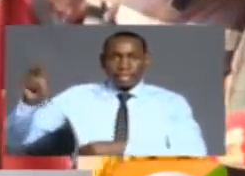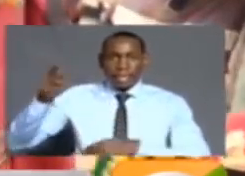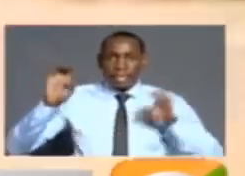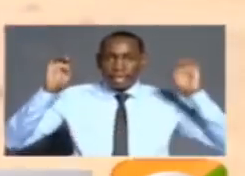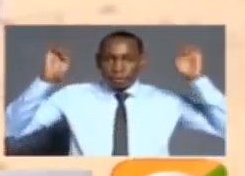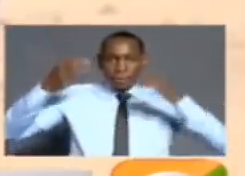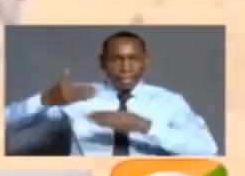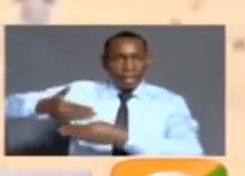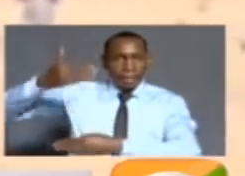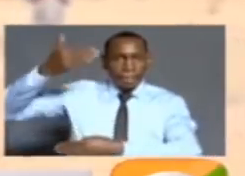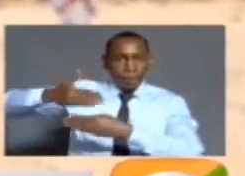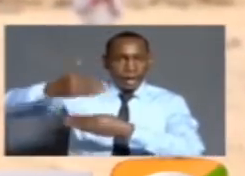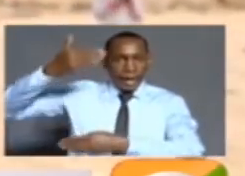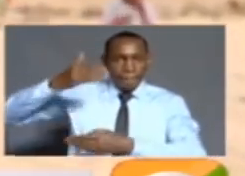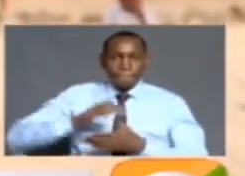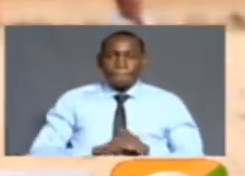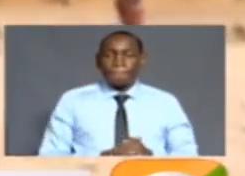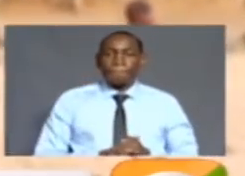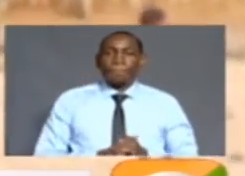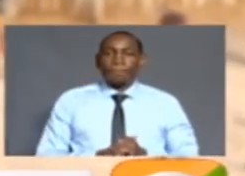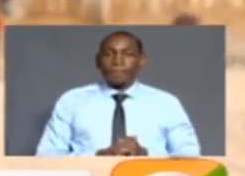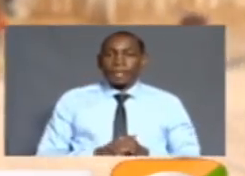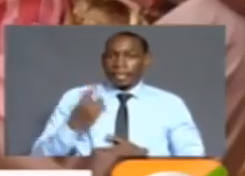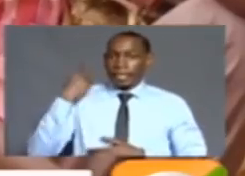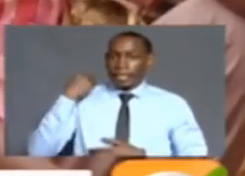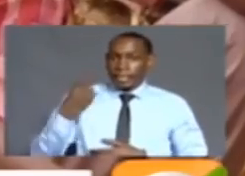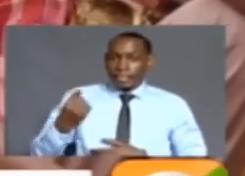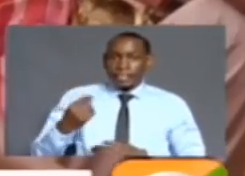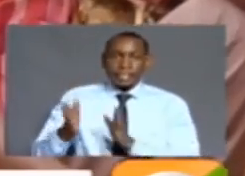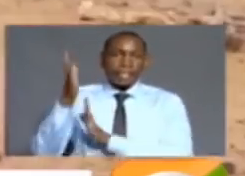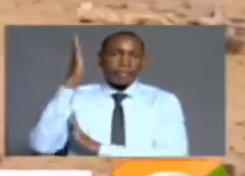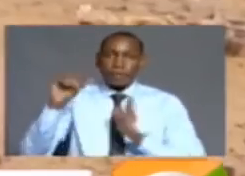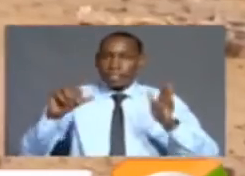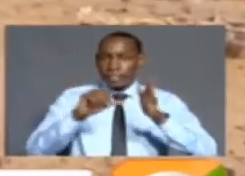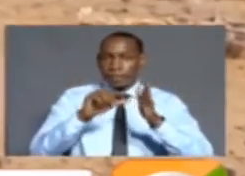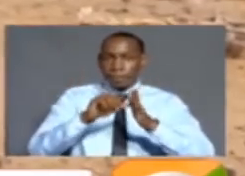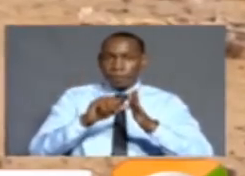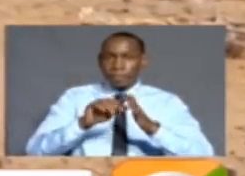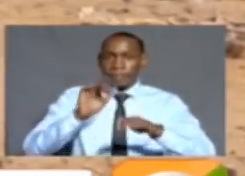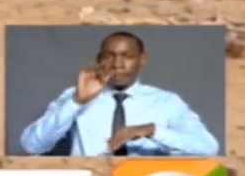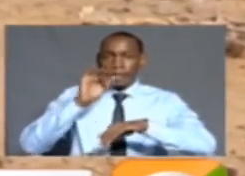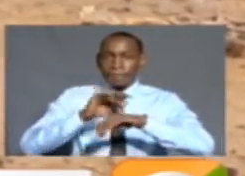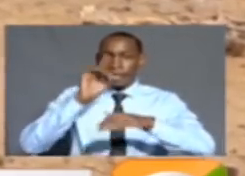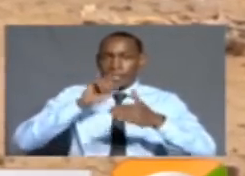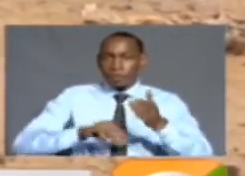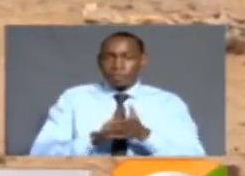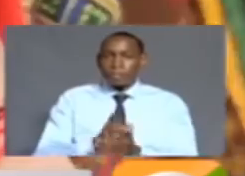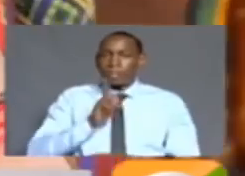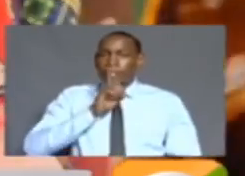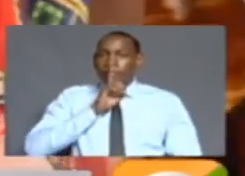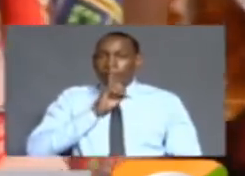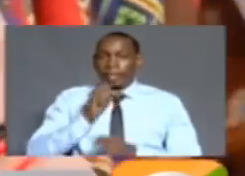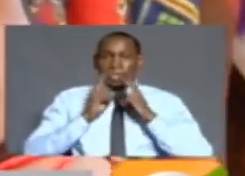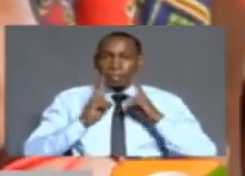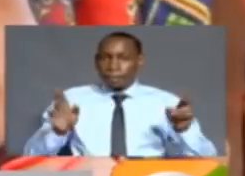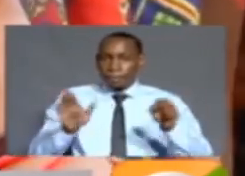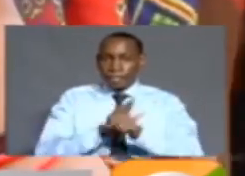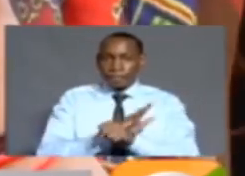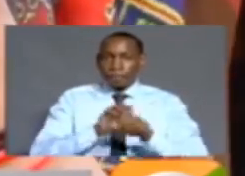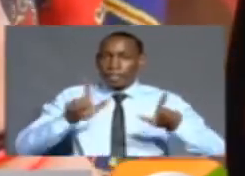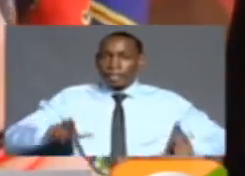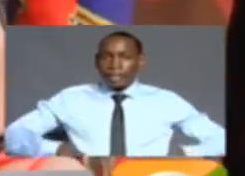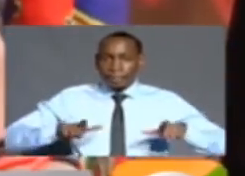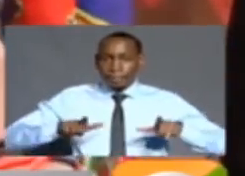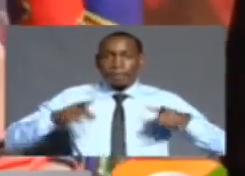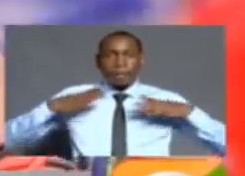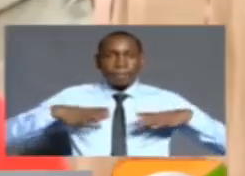Kenya-Ethiopia border. The recent lapse in security has altered what used to be a silent but peaceful life for this